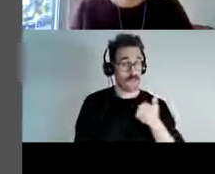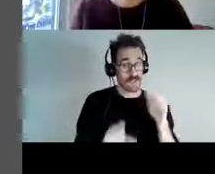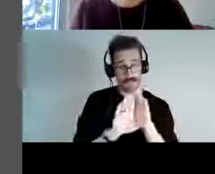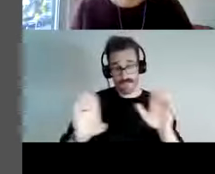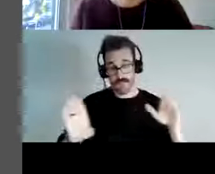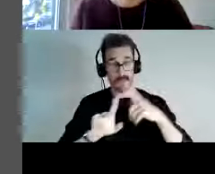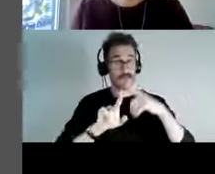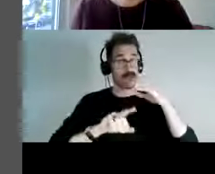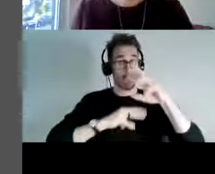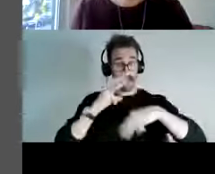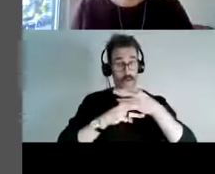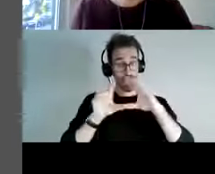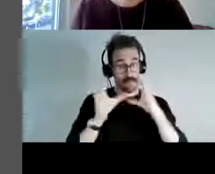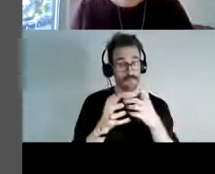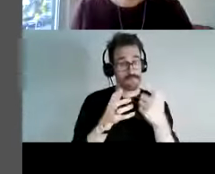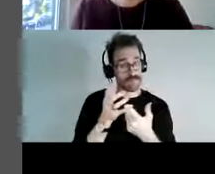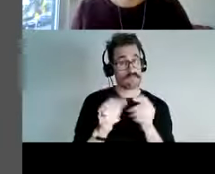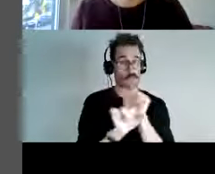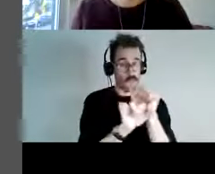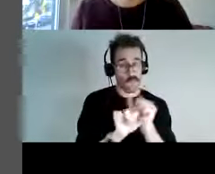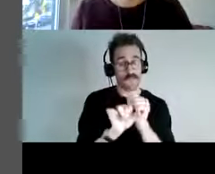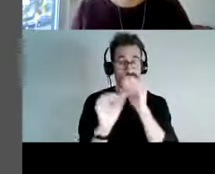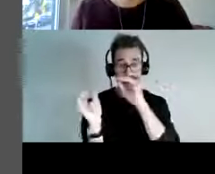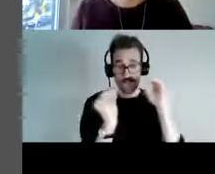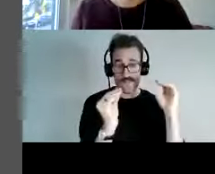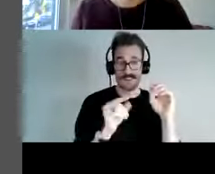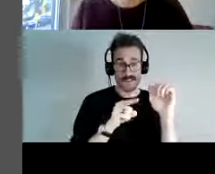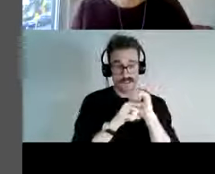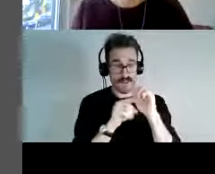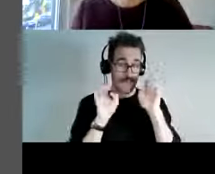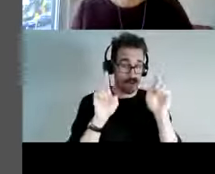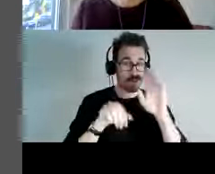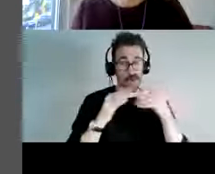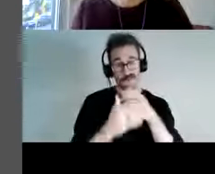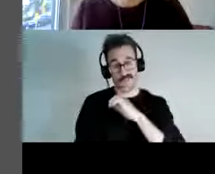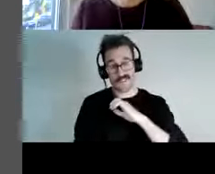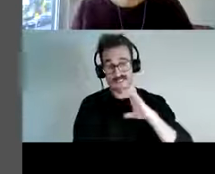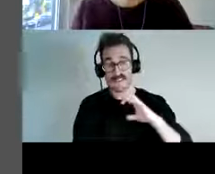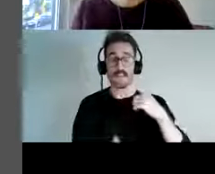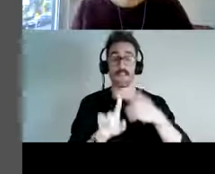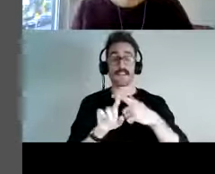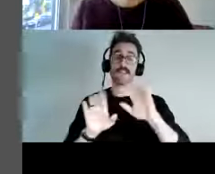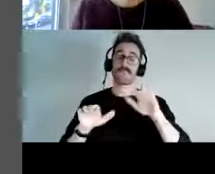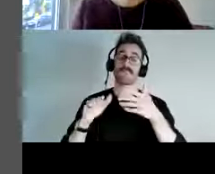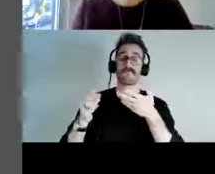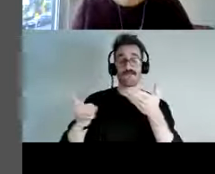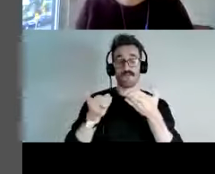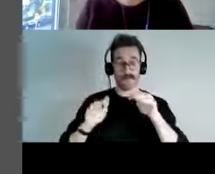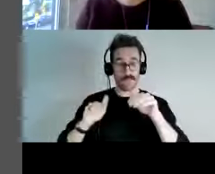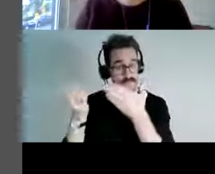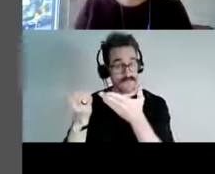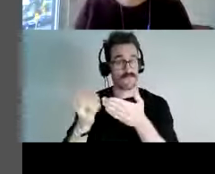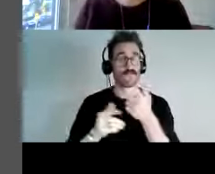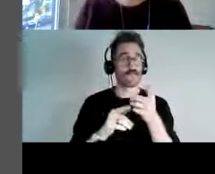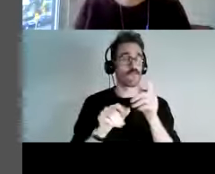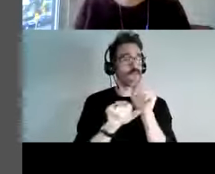try to provide training and education to seniors and service providers. We work with those agencies to increase